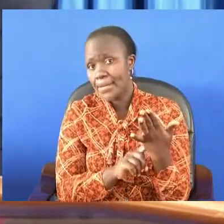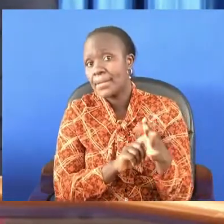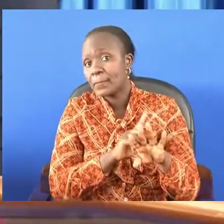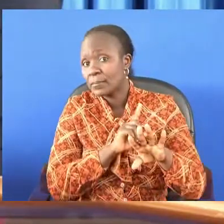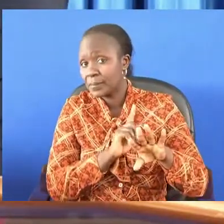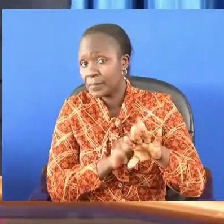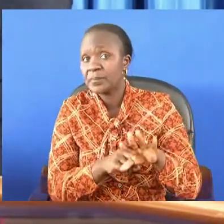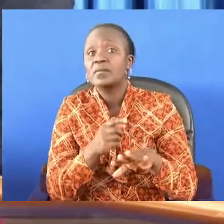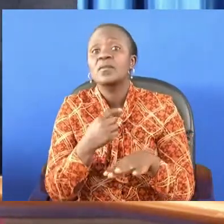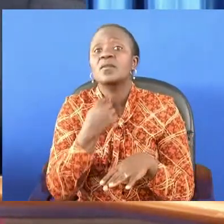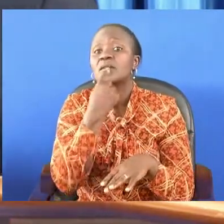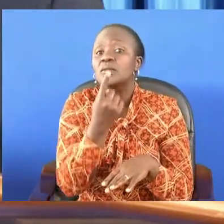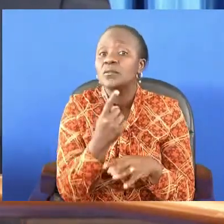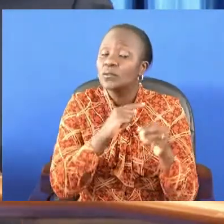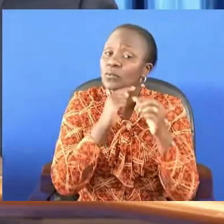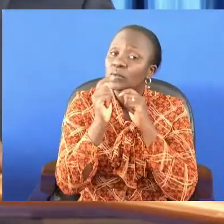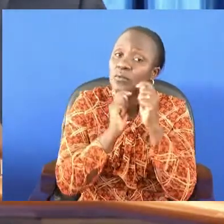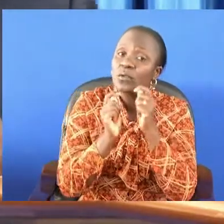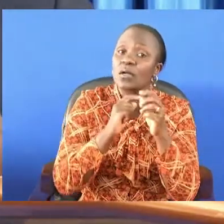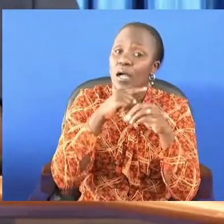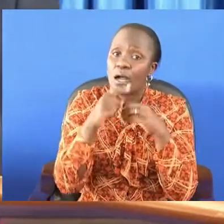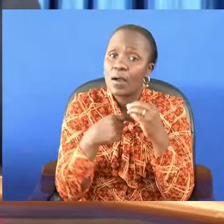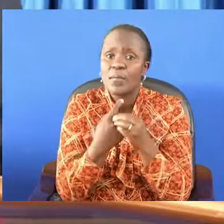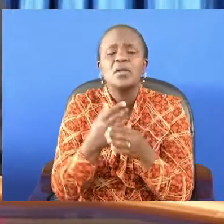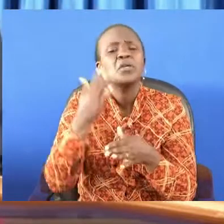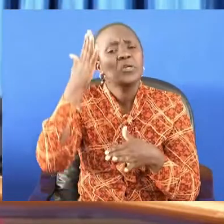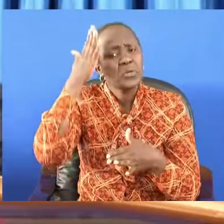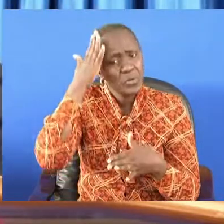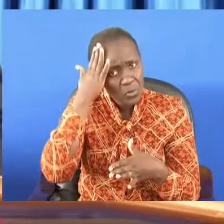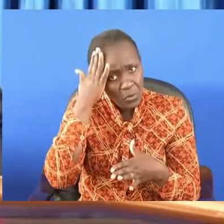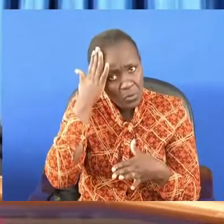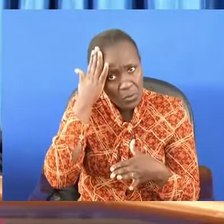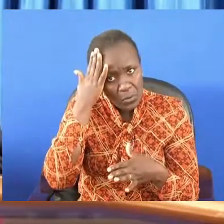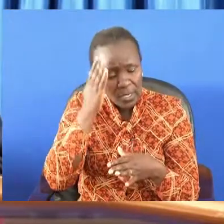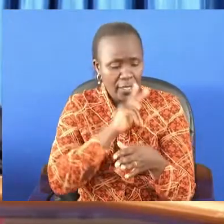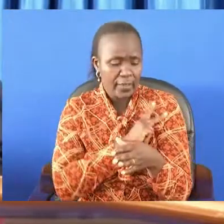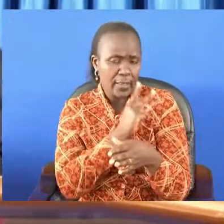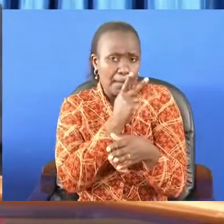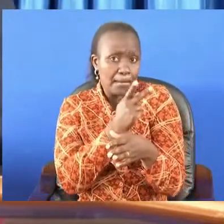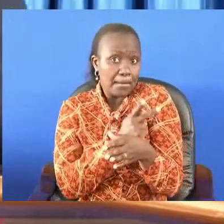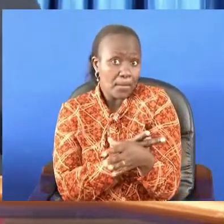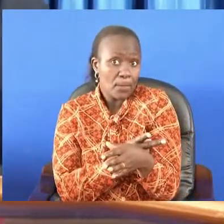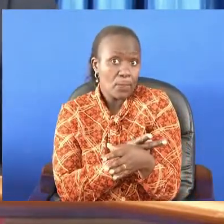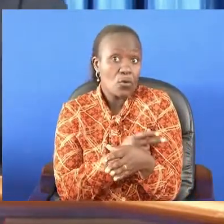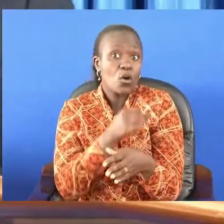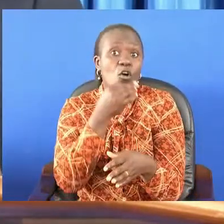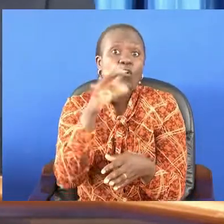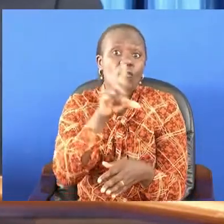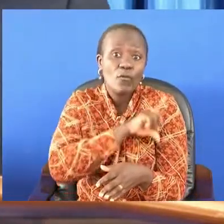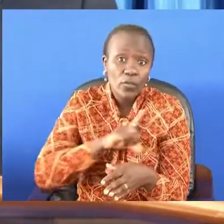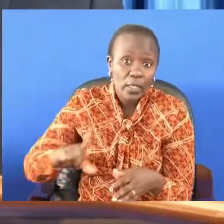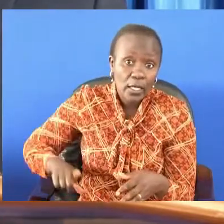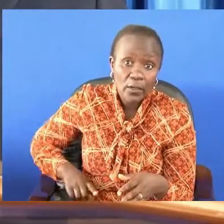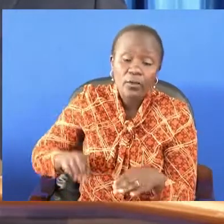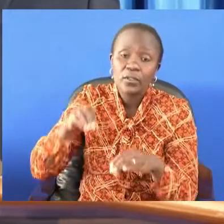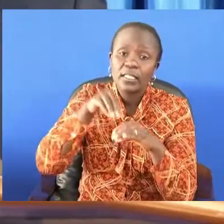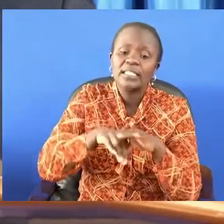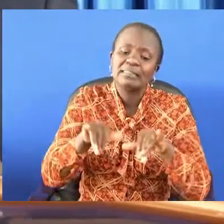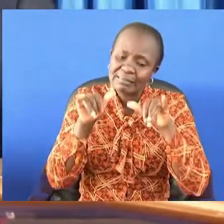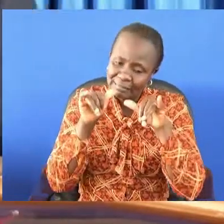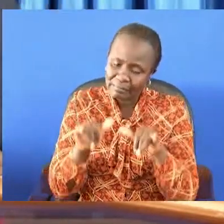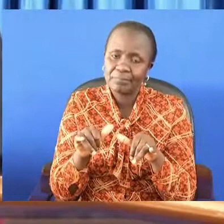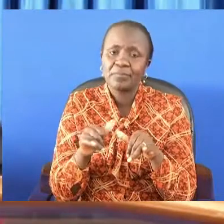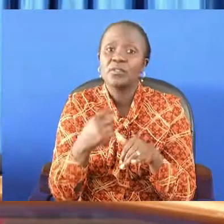moment, we want to talk about recognizing the power of the Lord in settling